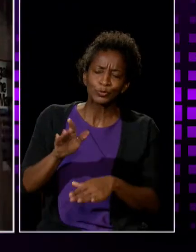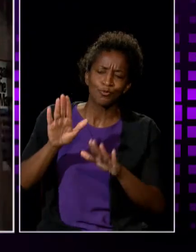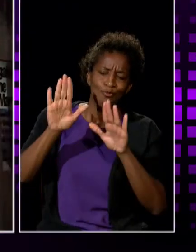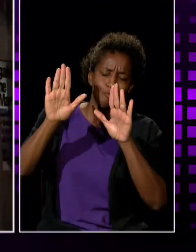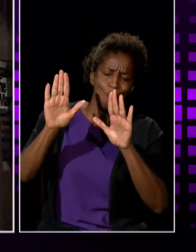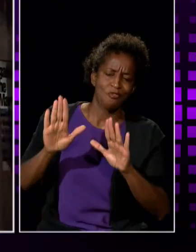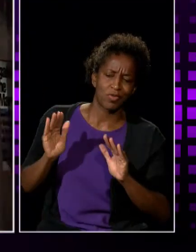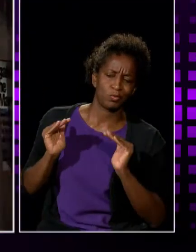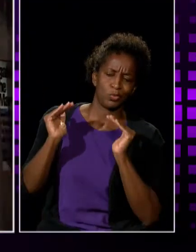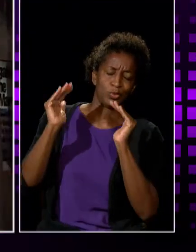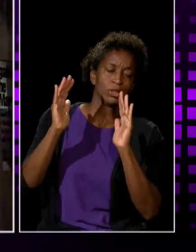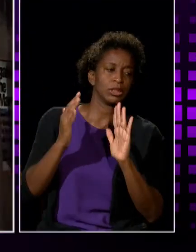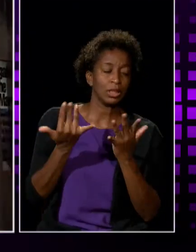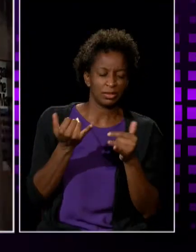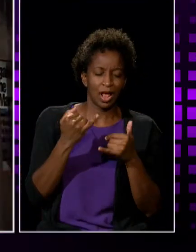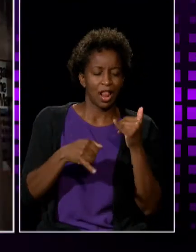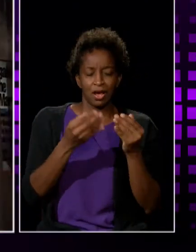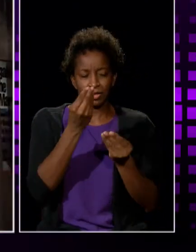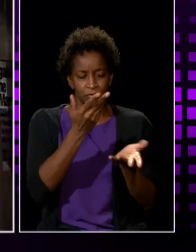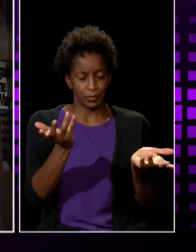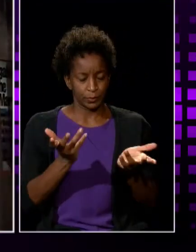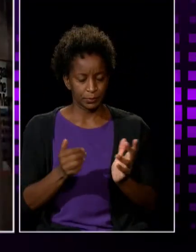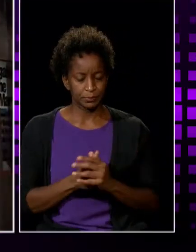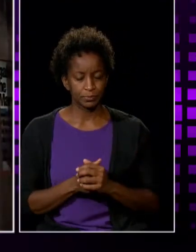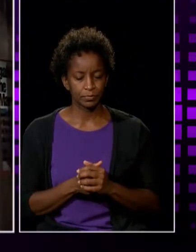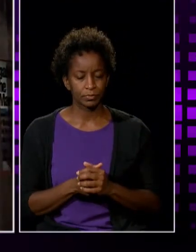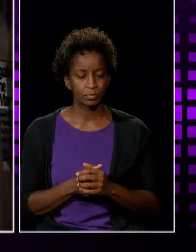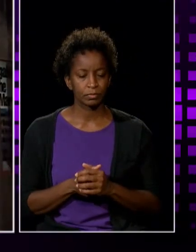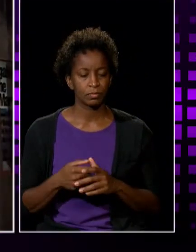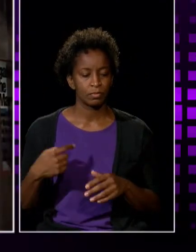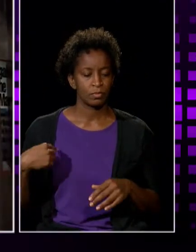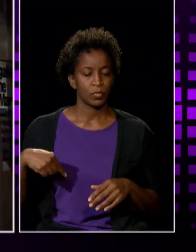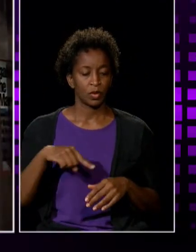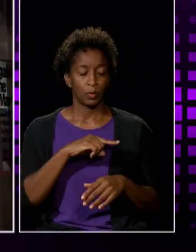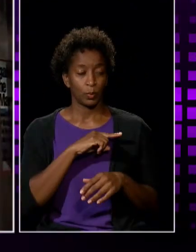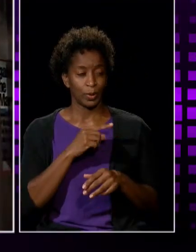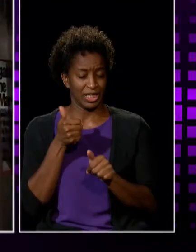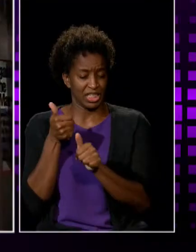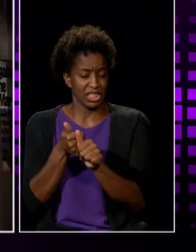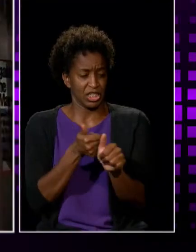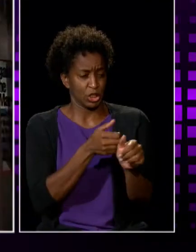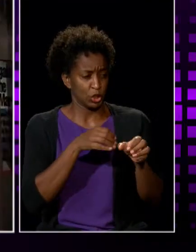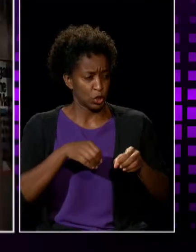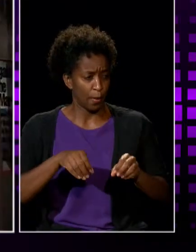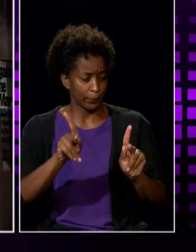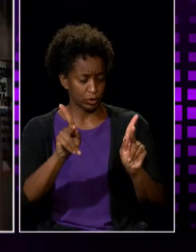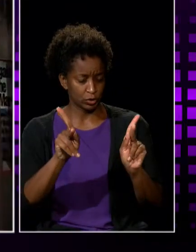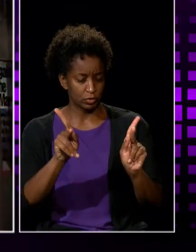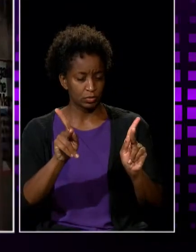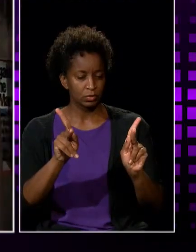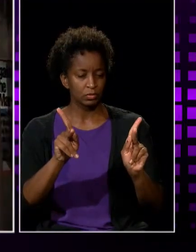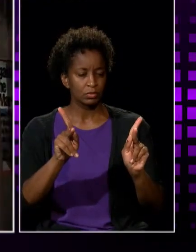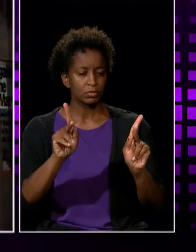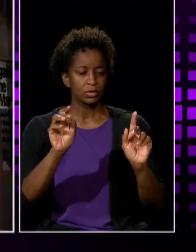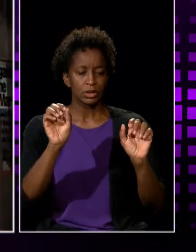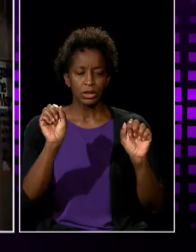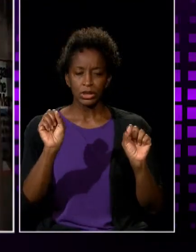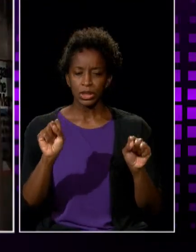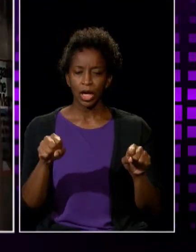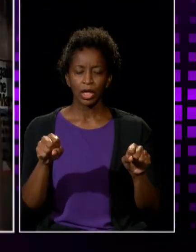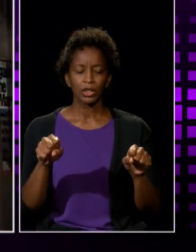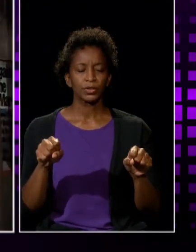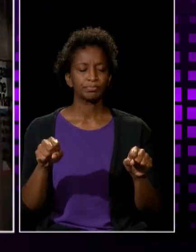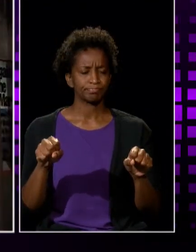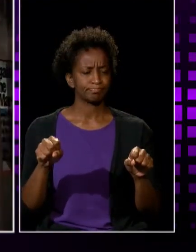to use this as a springboard for each and every one of us to reaffirm our commitment to the national ideal,